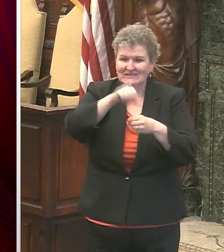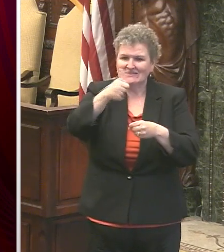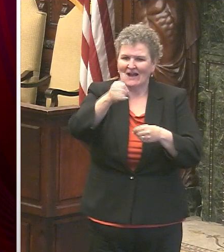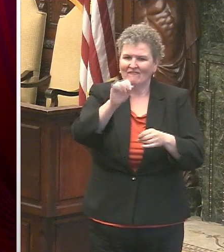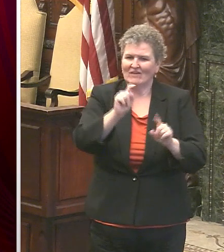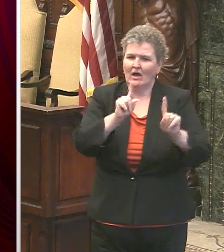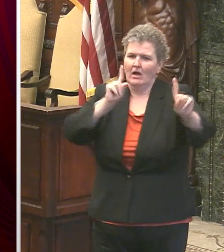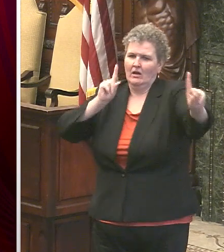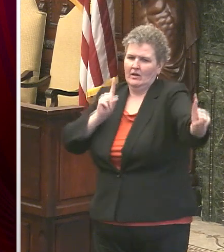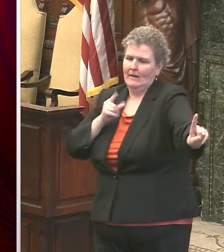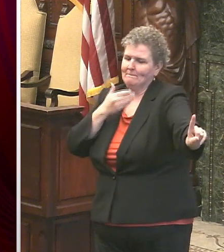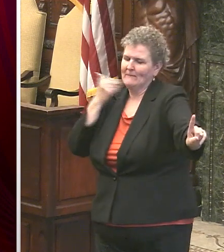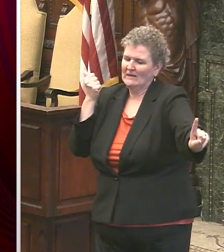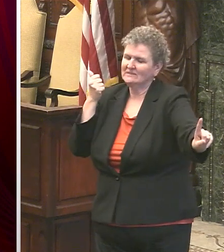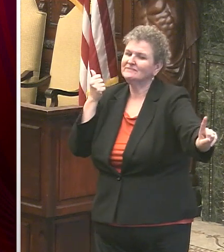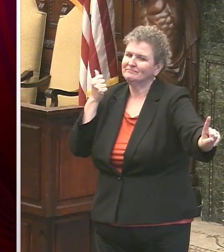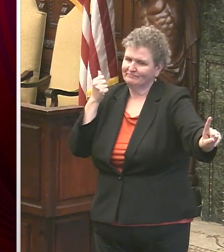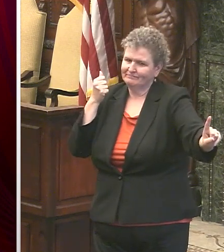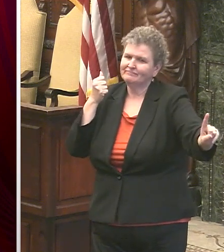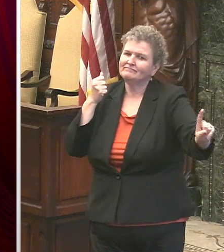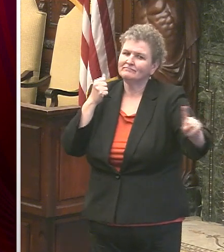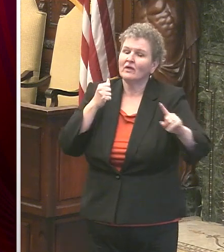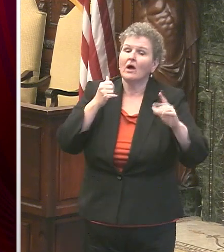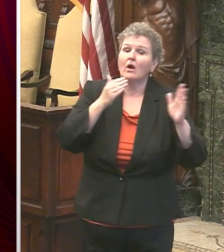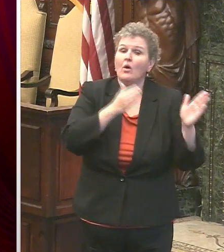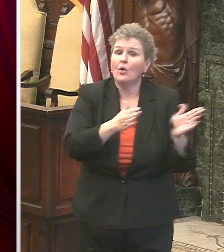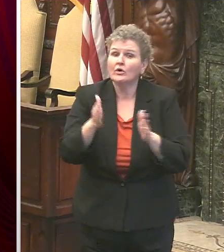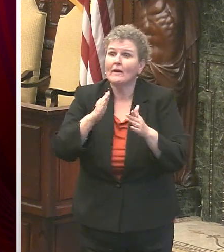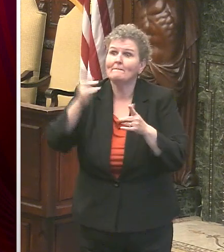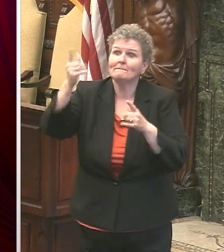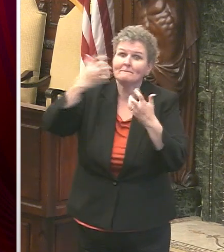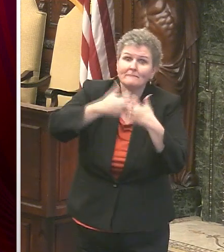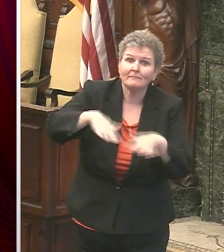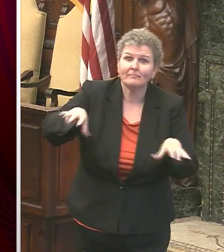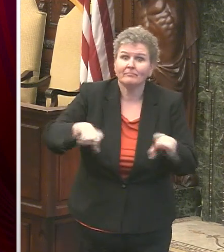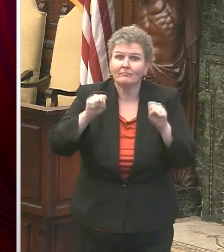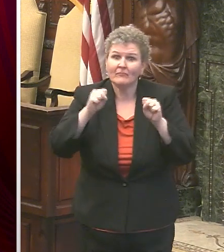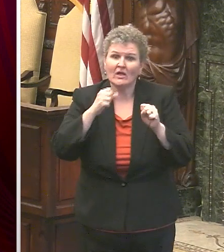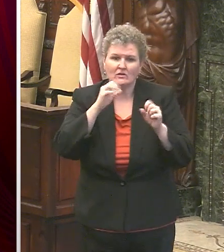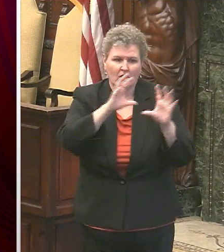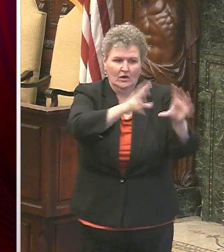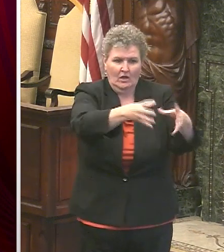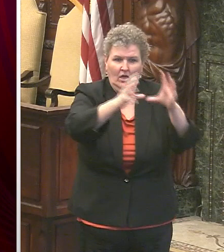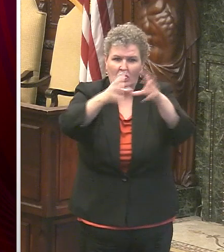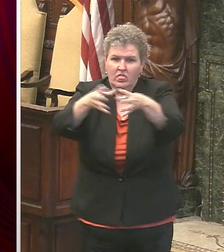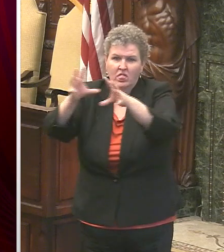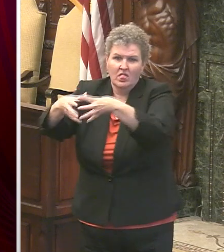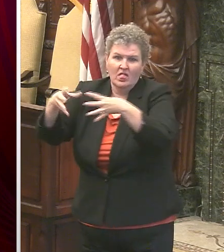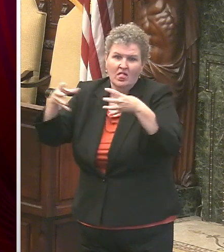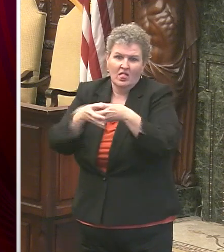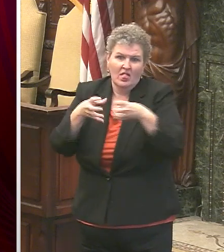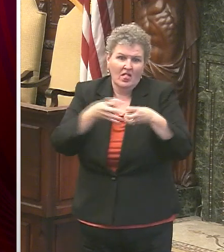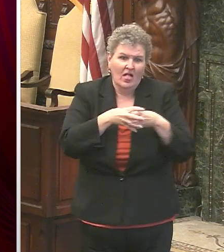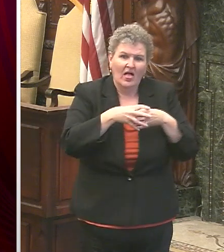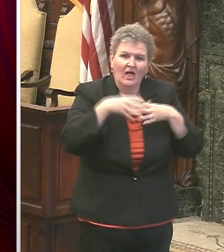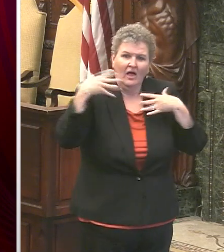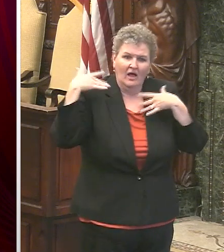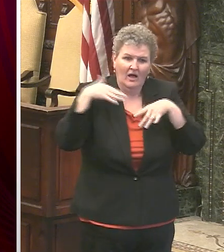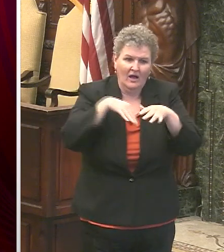organizers of events must prevent clustering of people, whether they're in their seats or when they're entering or exiting, or when people go to the